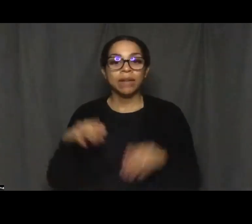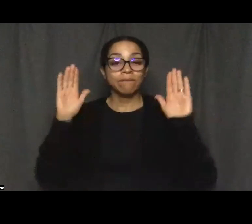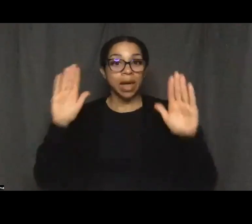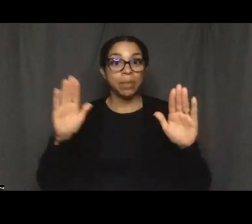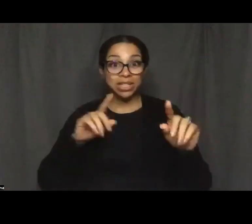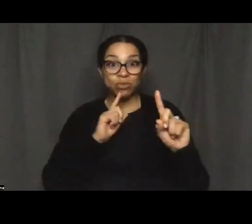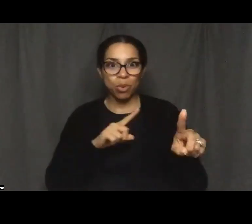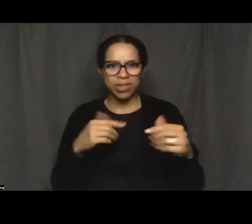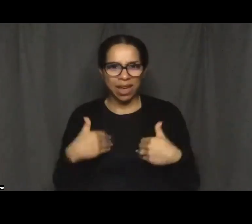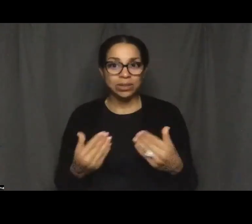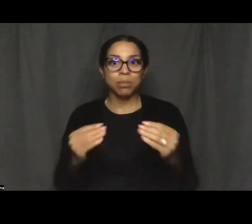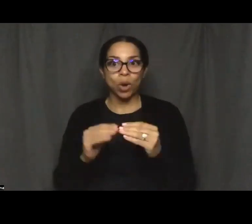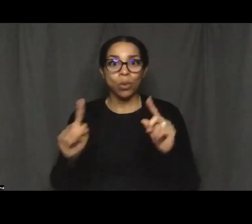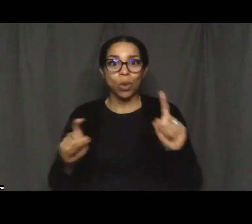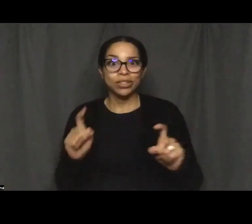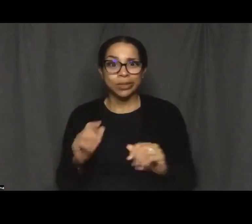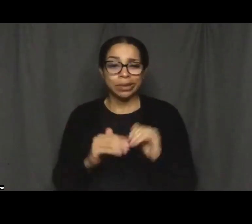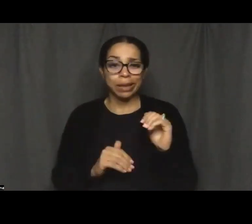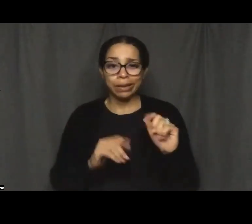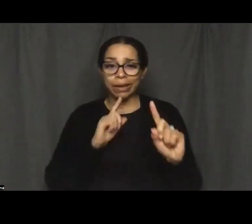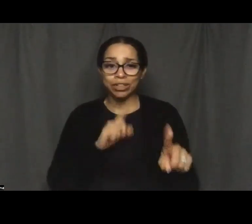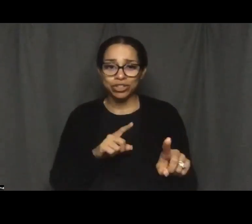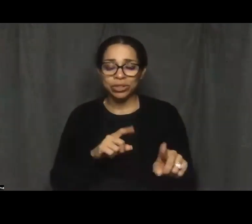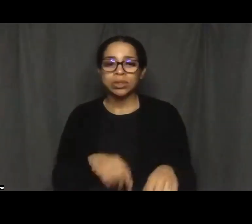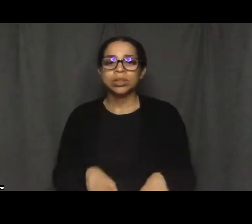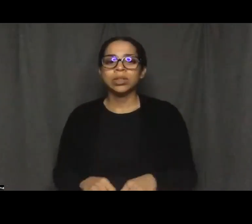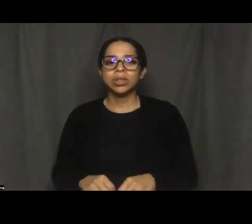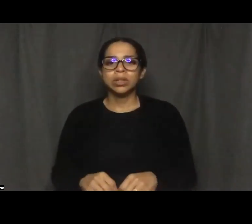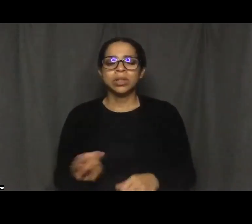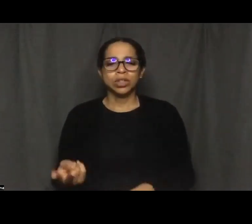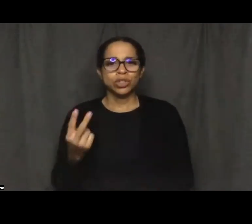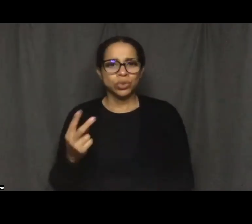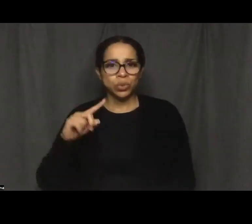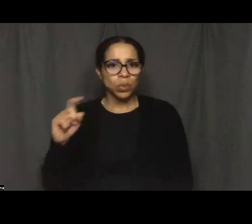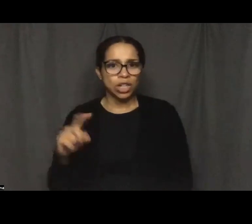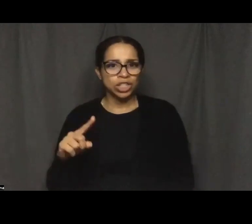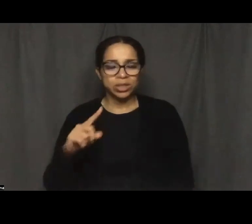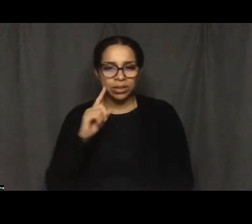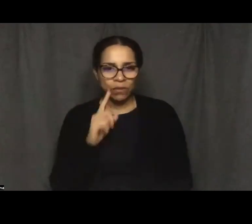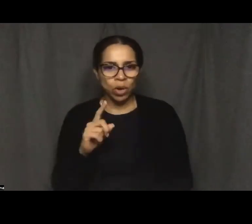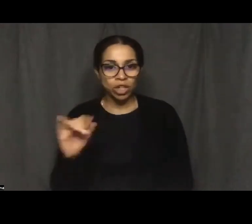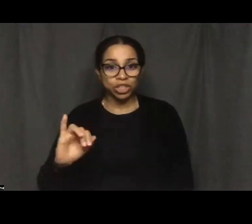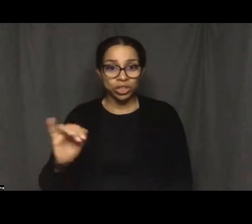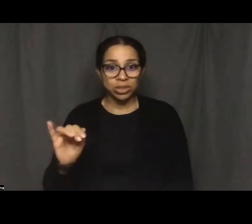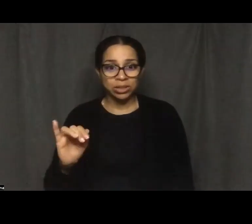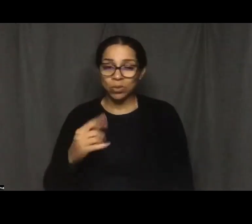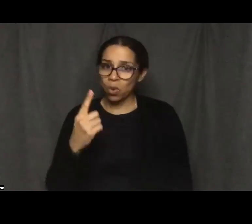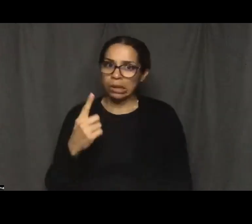than answers. To get back to the fundamental one, the two questions on the insurance, and one of them is going to be very wonkish. I'm